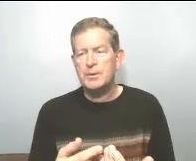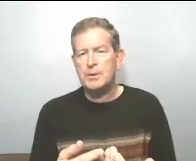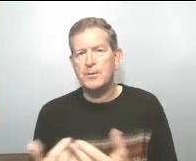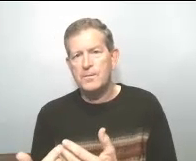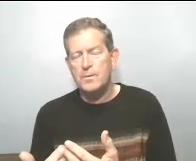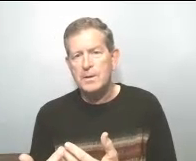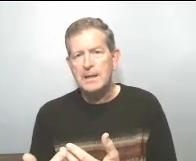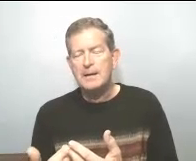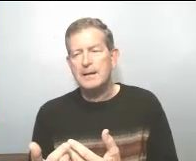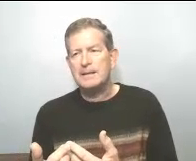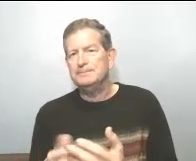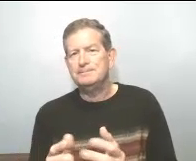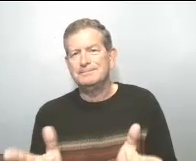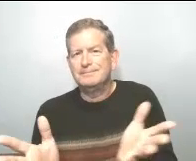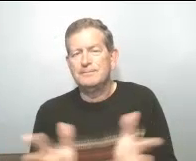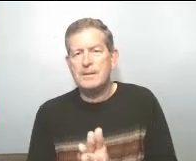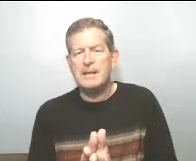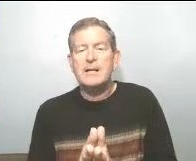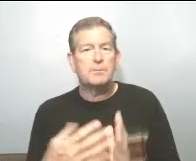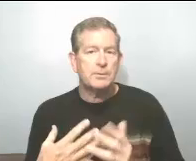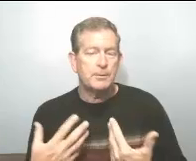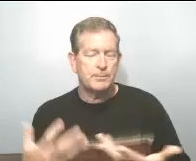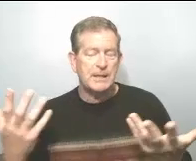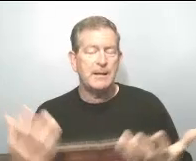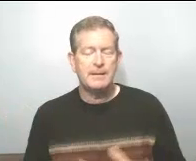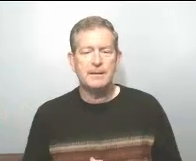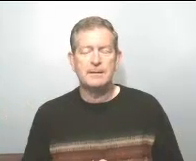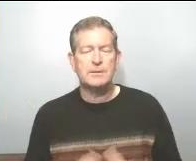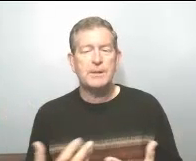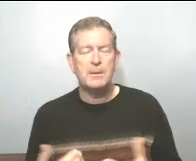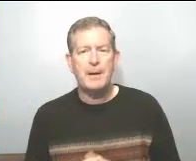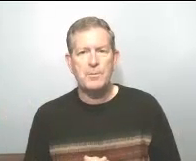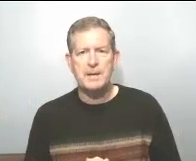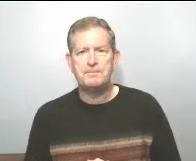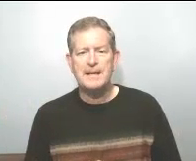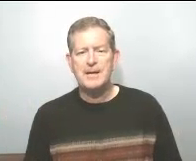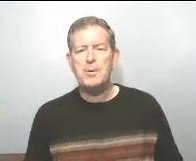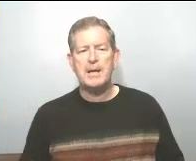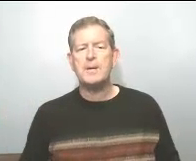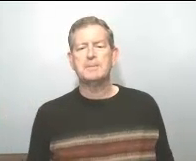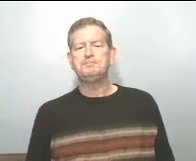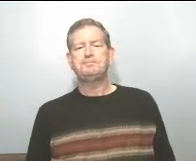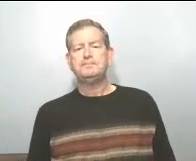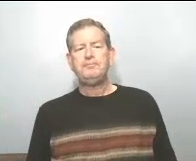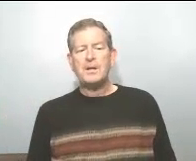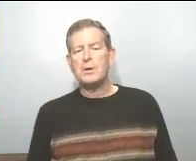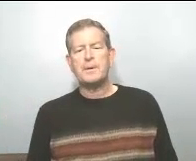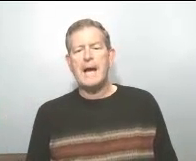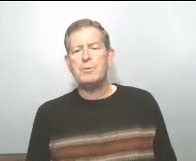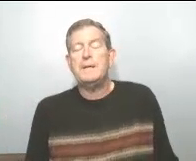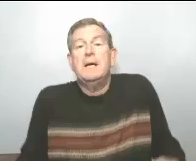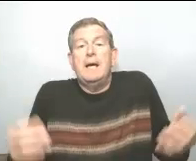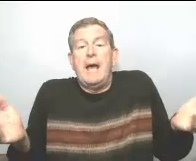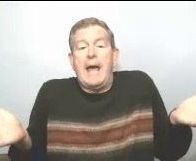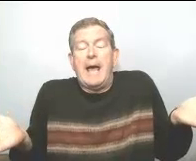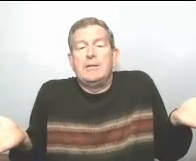the se, or the vous, that doesn't particularly bother me. Okay, here we go. So number 9